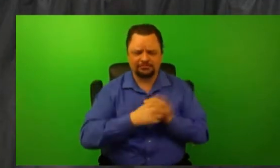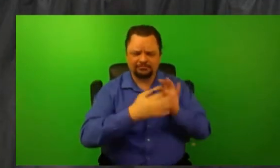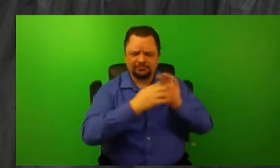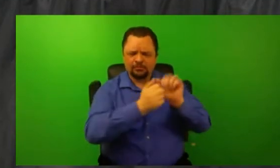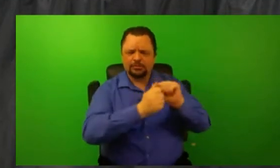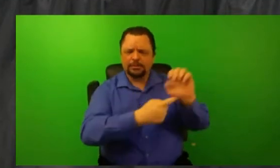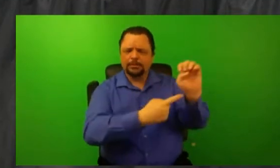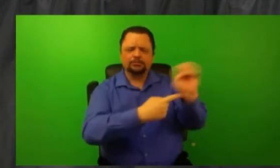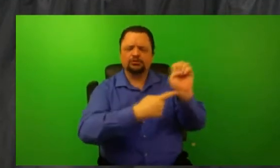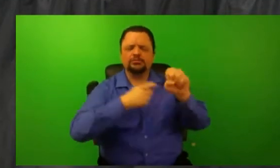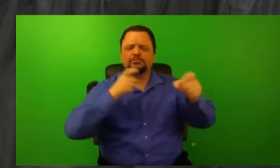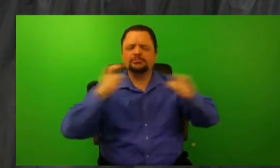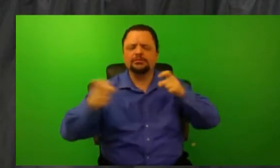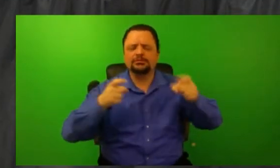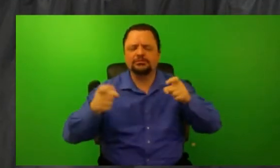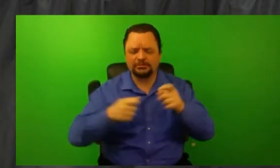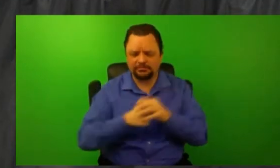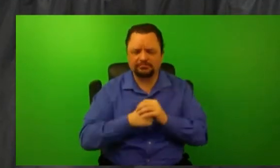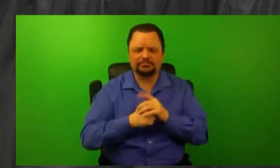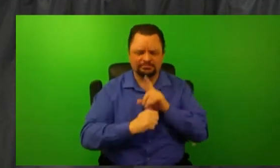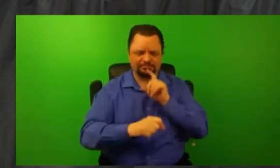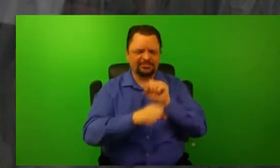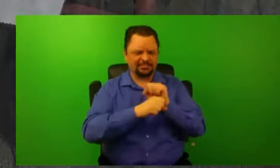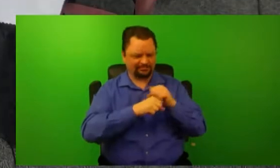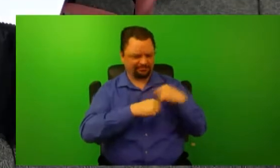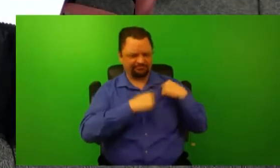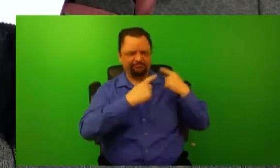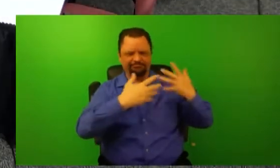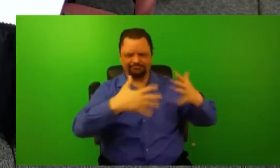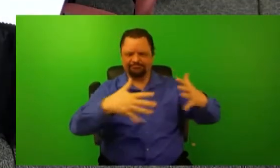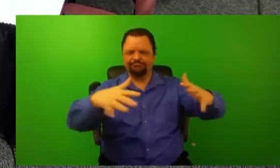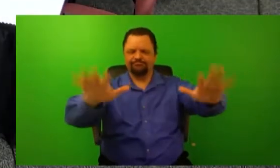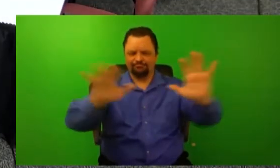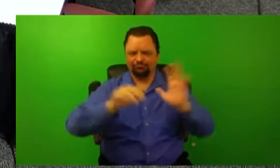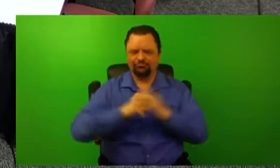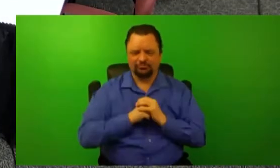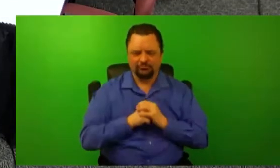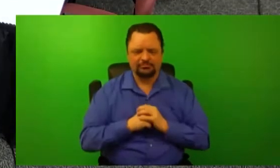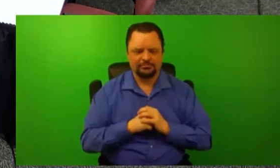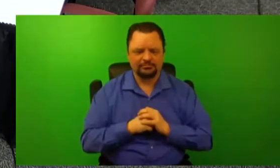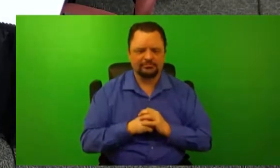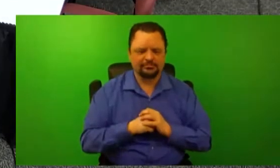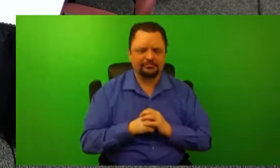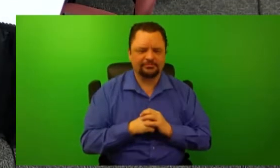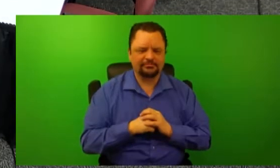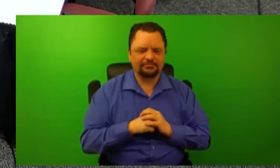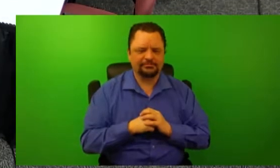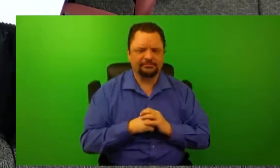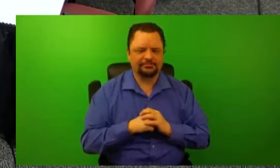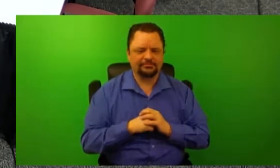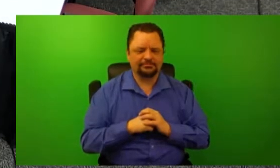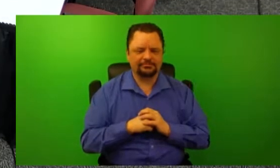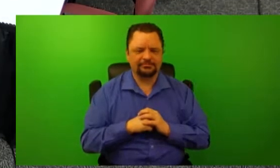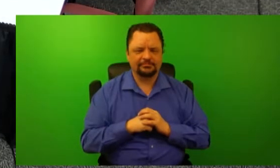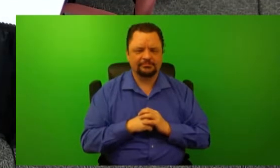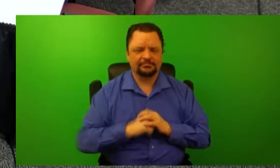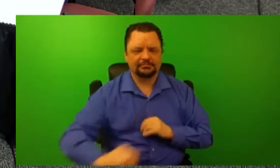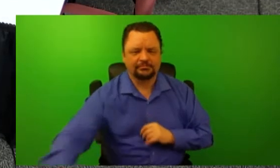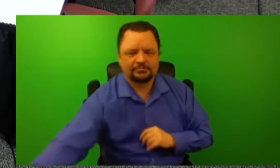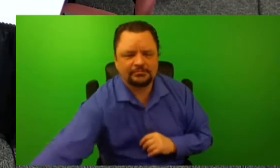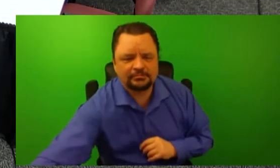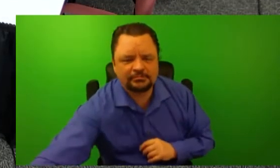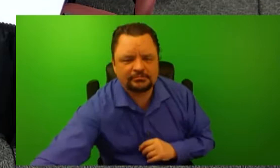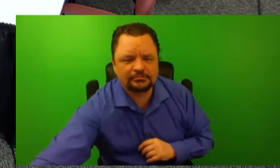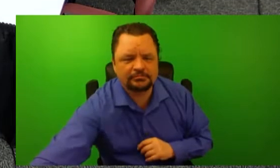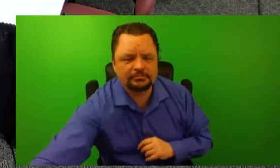done. Yes. Oh, I'm sorry. Go ahead. Okay. Oh yeah, thank you, Mr. President. I would